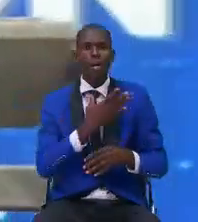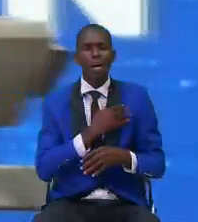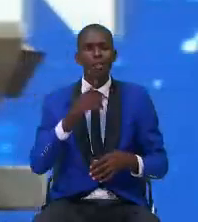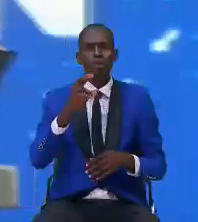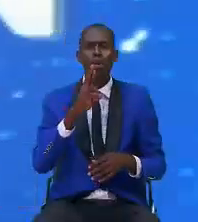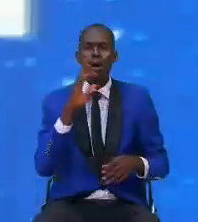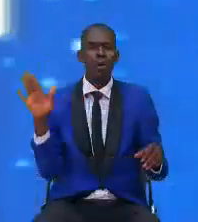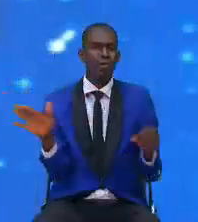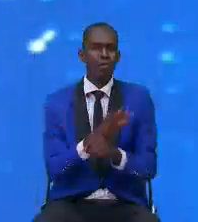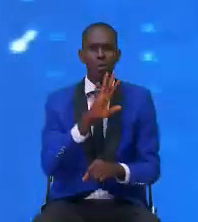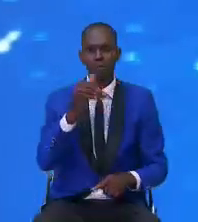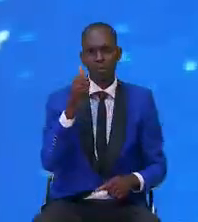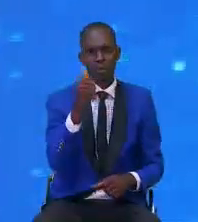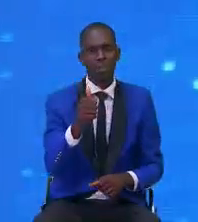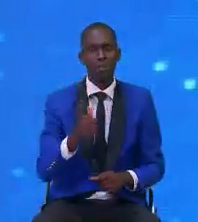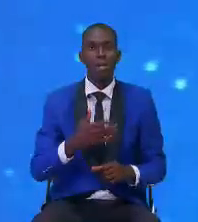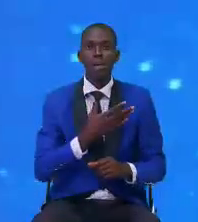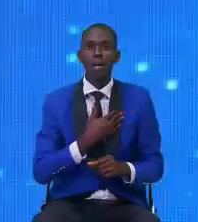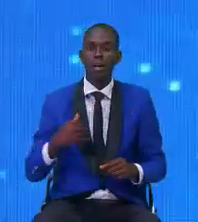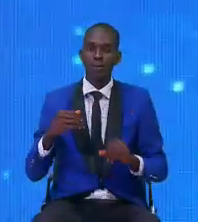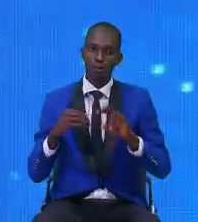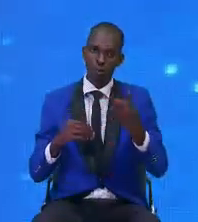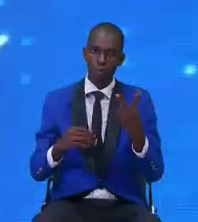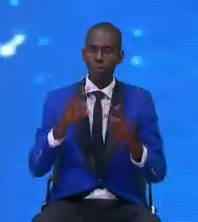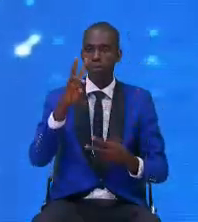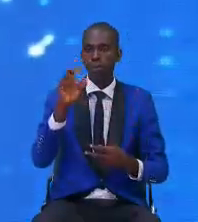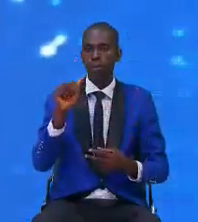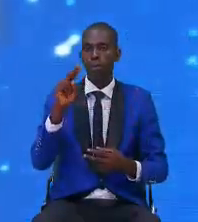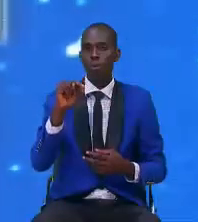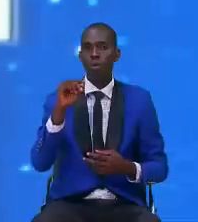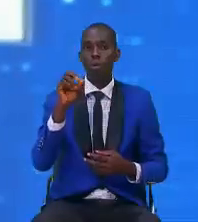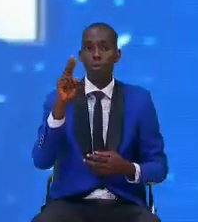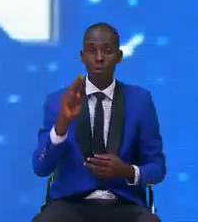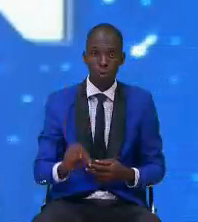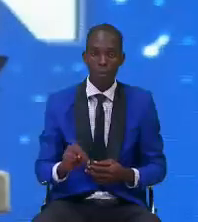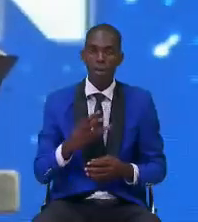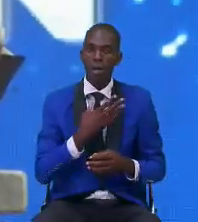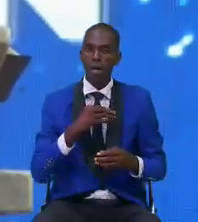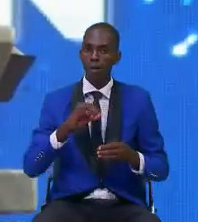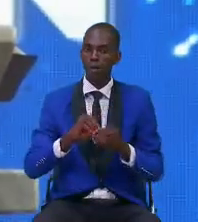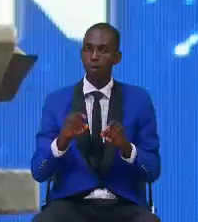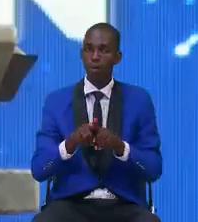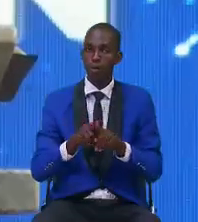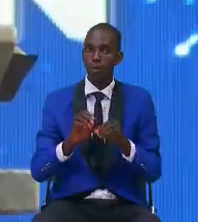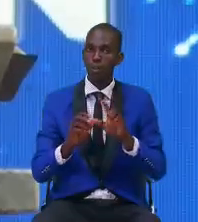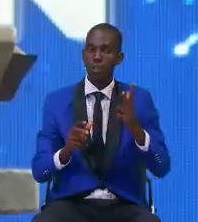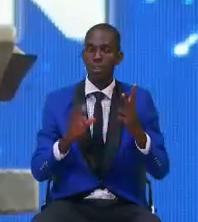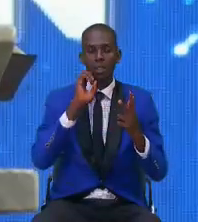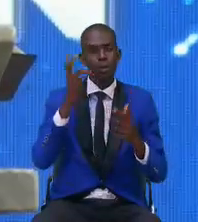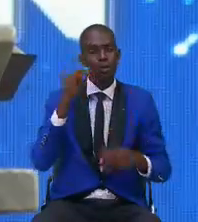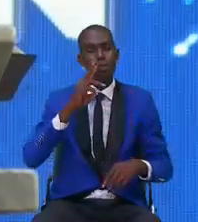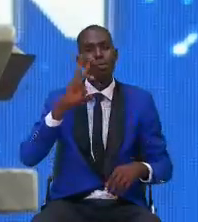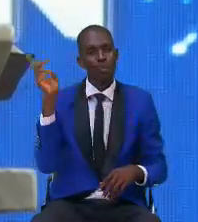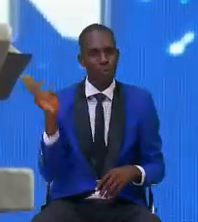Lord, and you are willful. And then wanton. And not only that, it